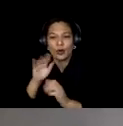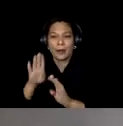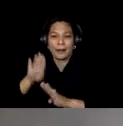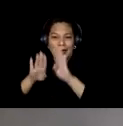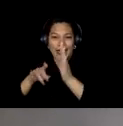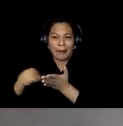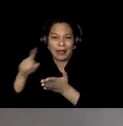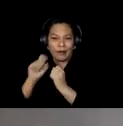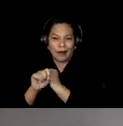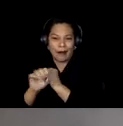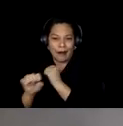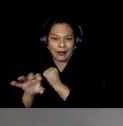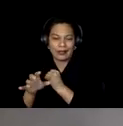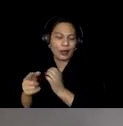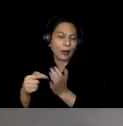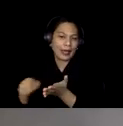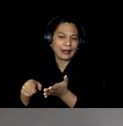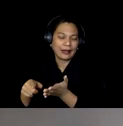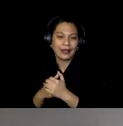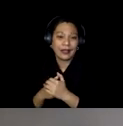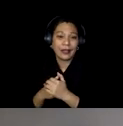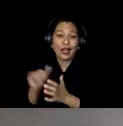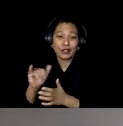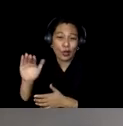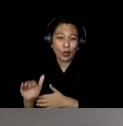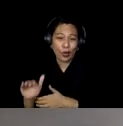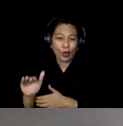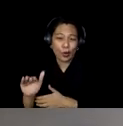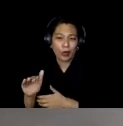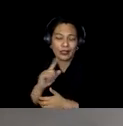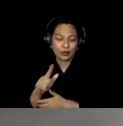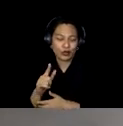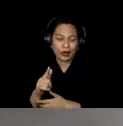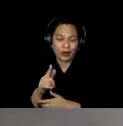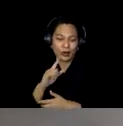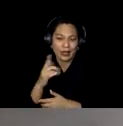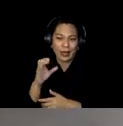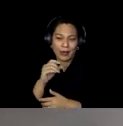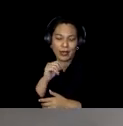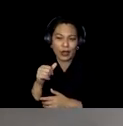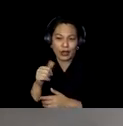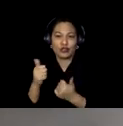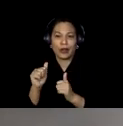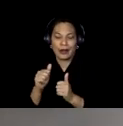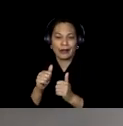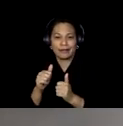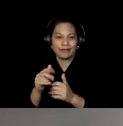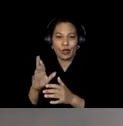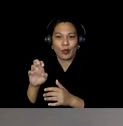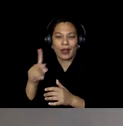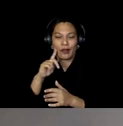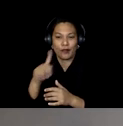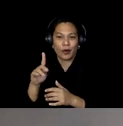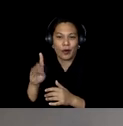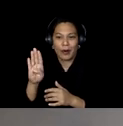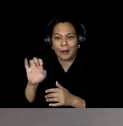it's more paid and it's low because probably a company is not gonna pay to try to rank for Beethoven, for example. Generally they pay to